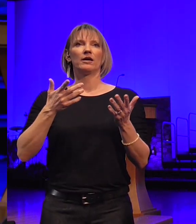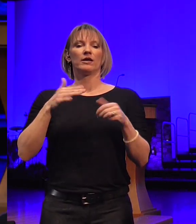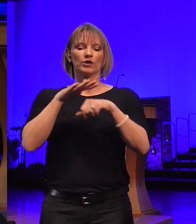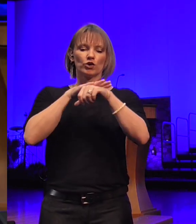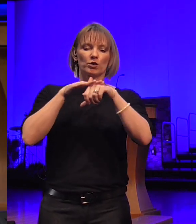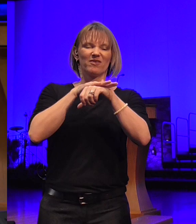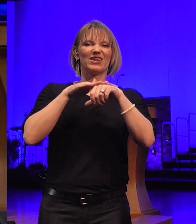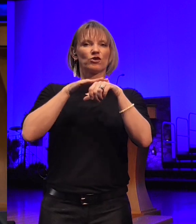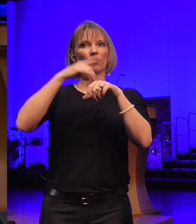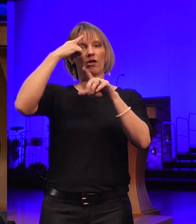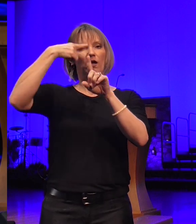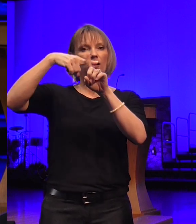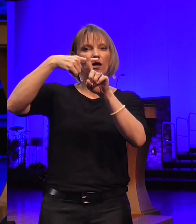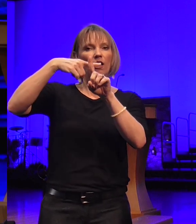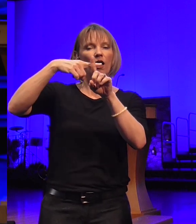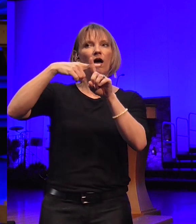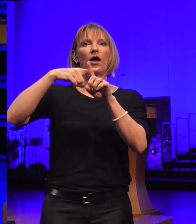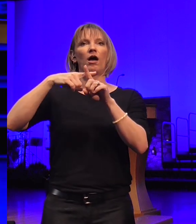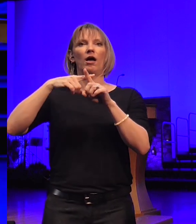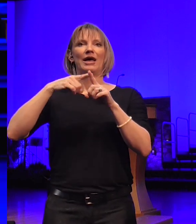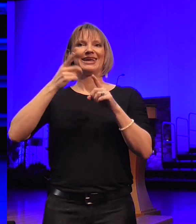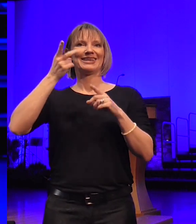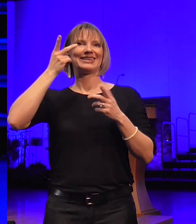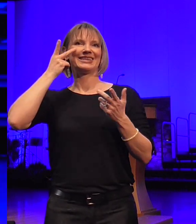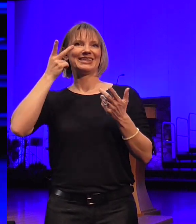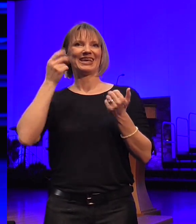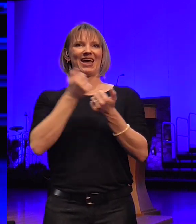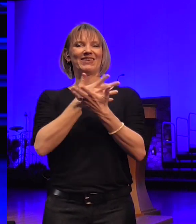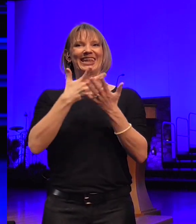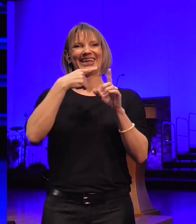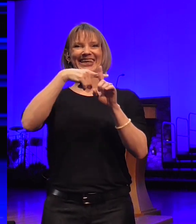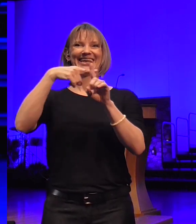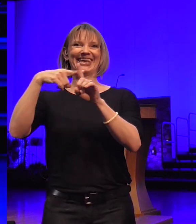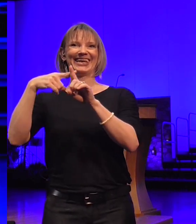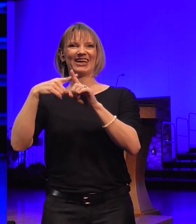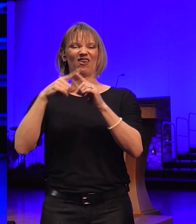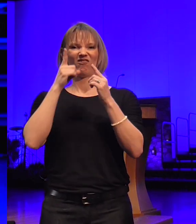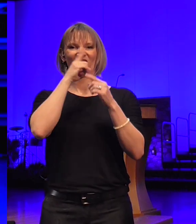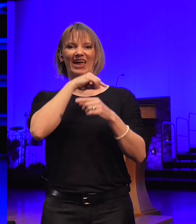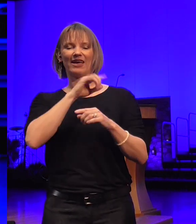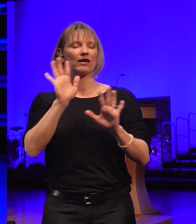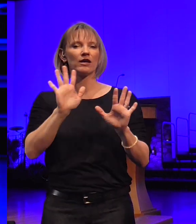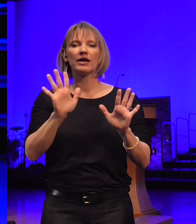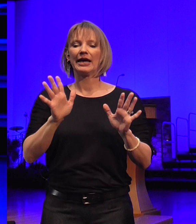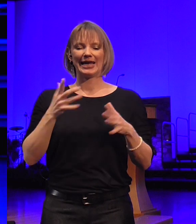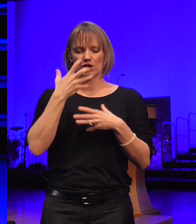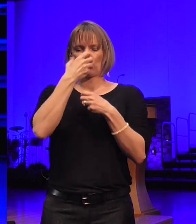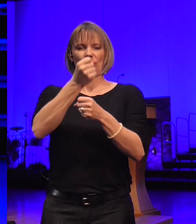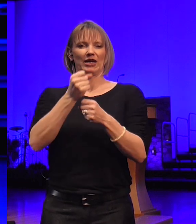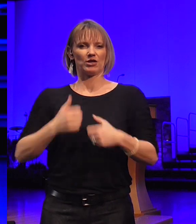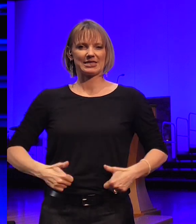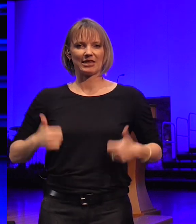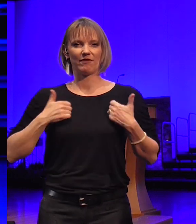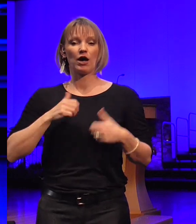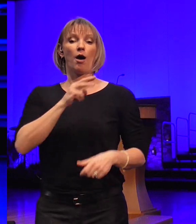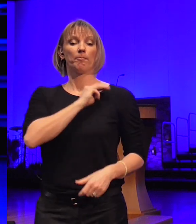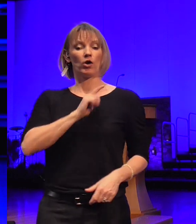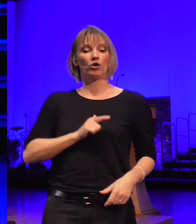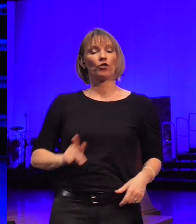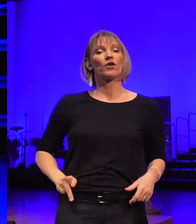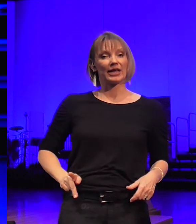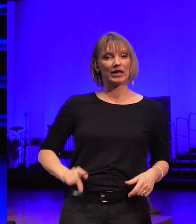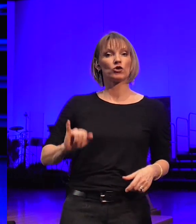superficial positive thinking, or looking at the world through rose-colored glasses. It's courageous living. Martin Luther King Jr. went to Soul